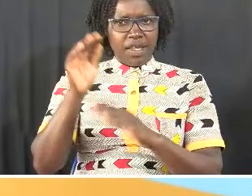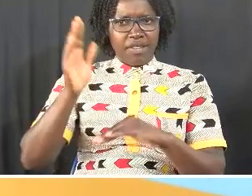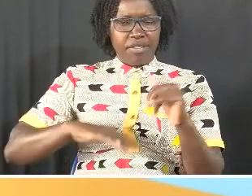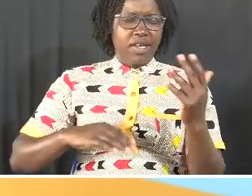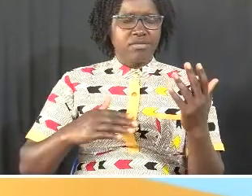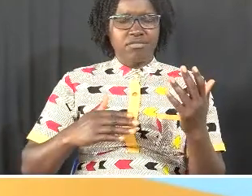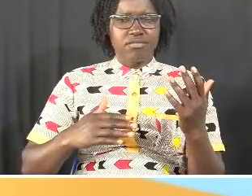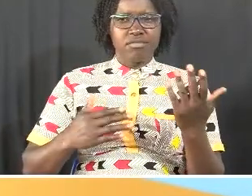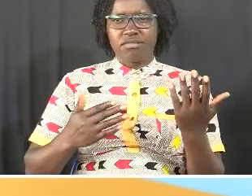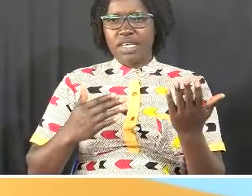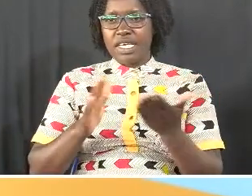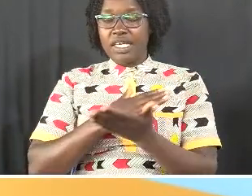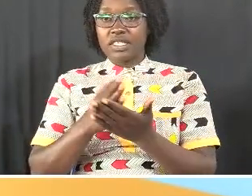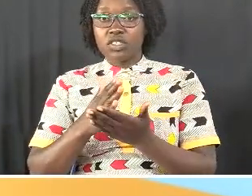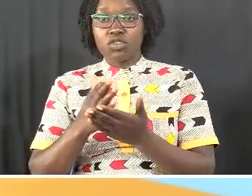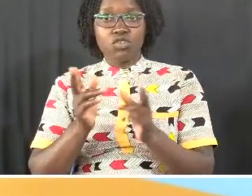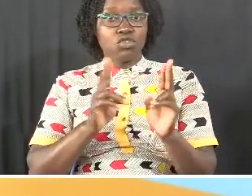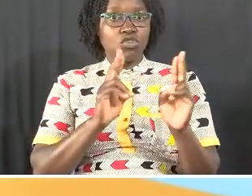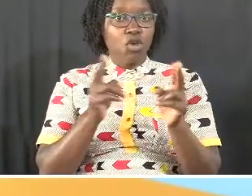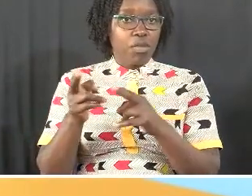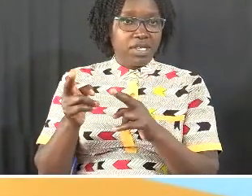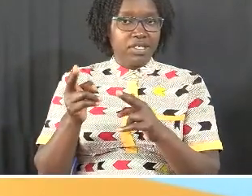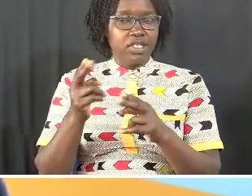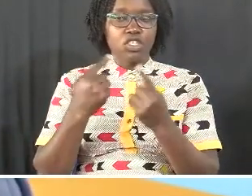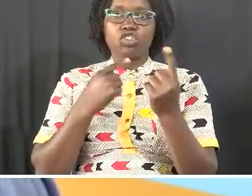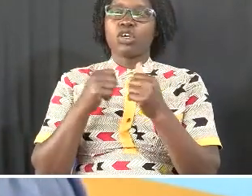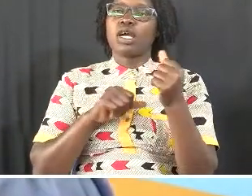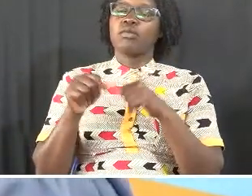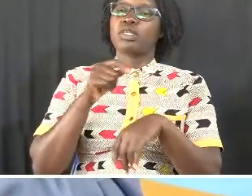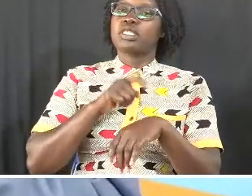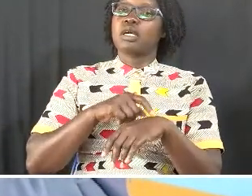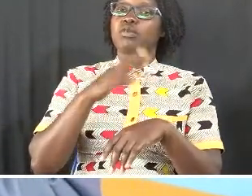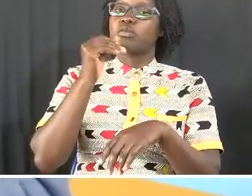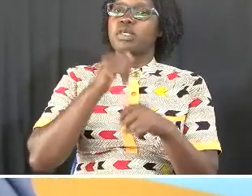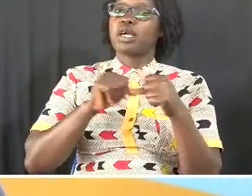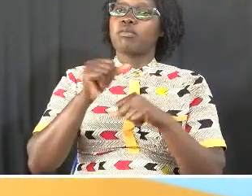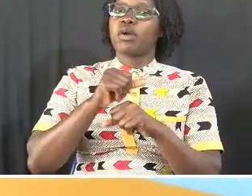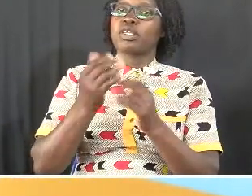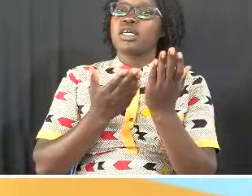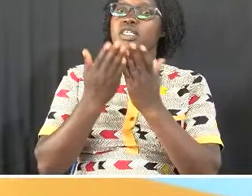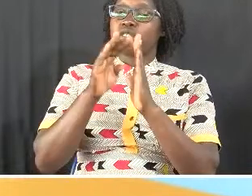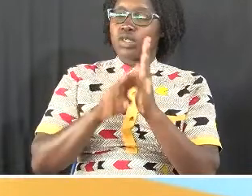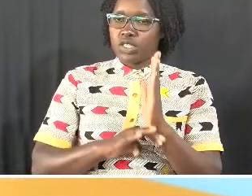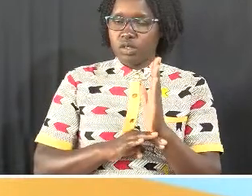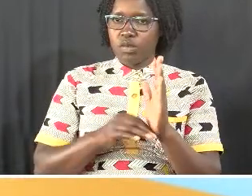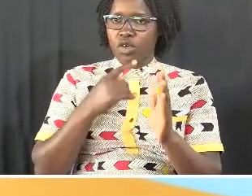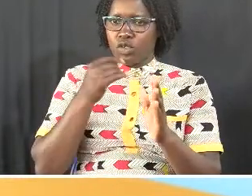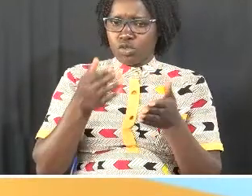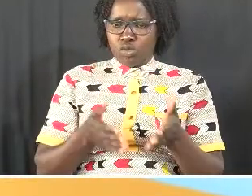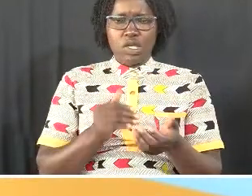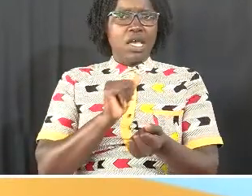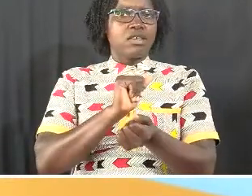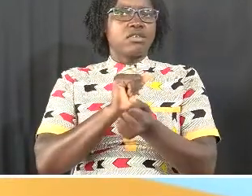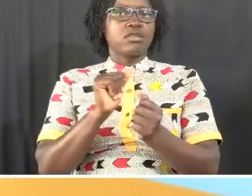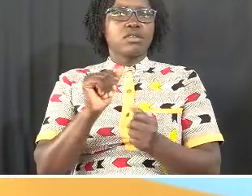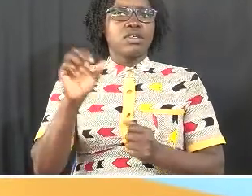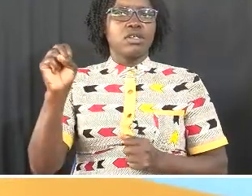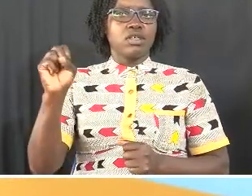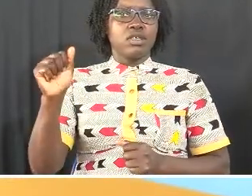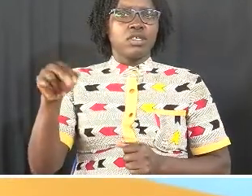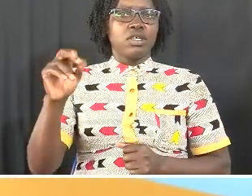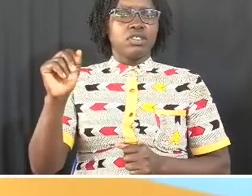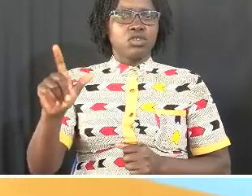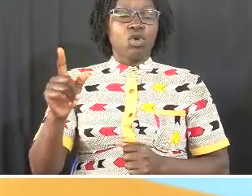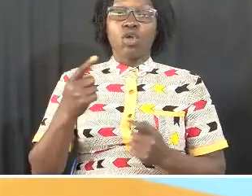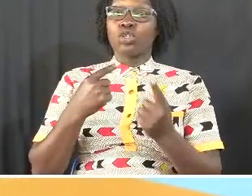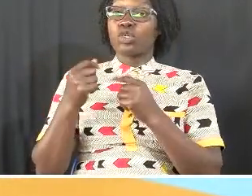than a section that we normally talk about when we speak about stewardship. So here is Saul speaking